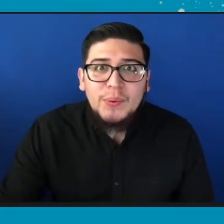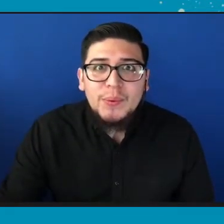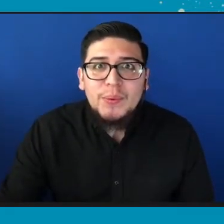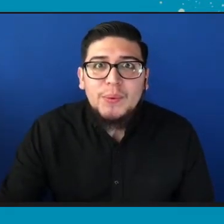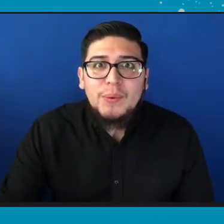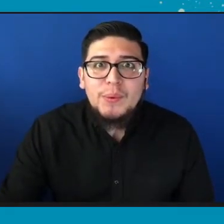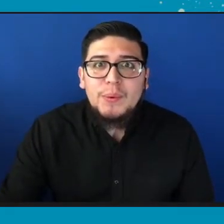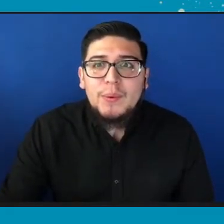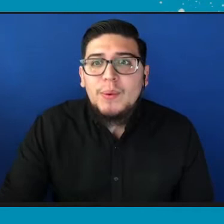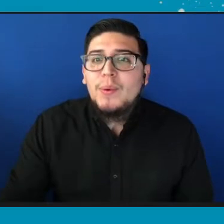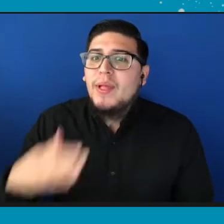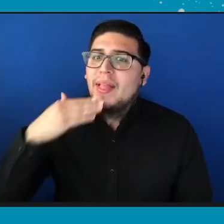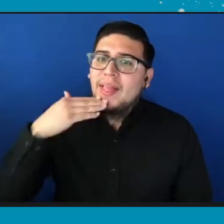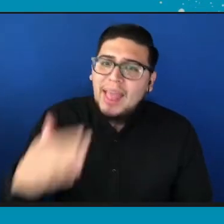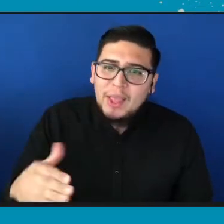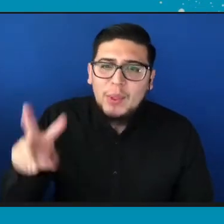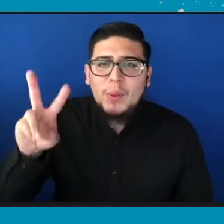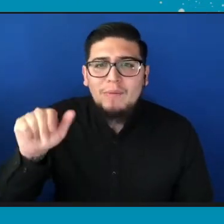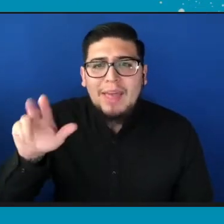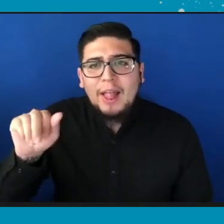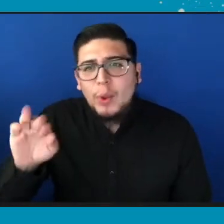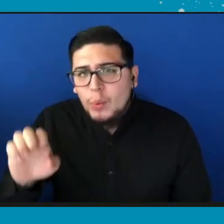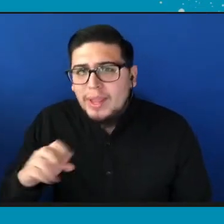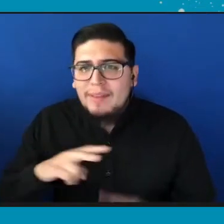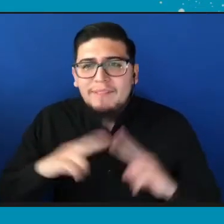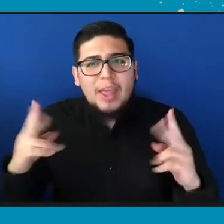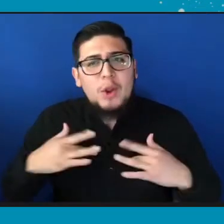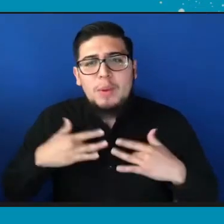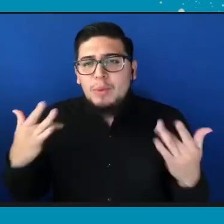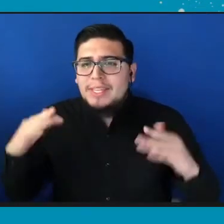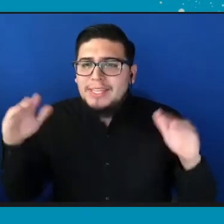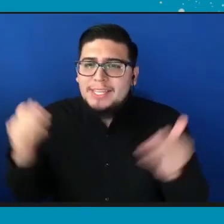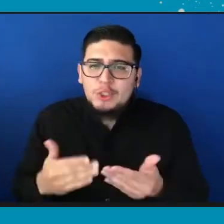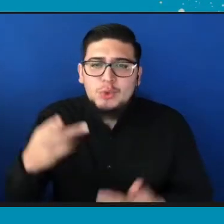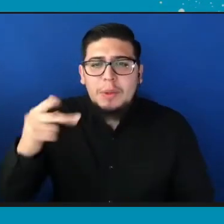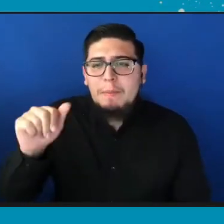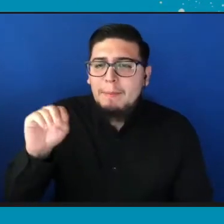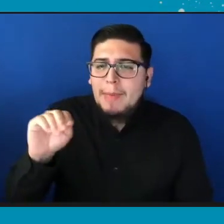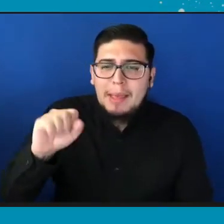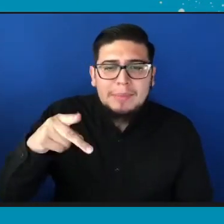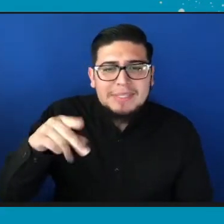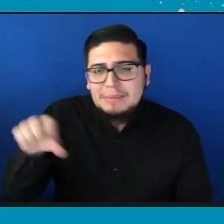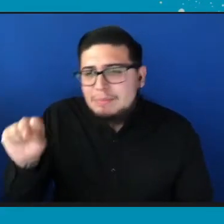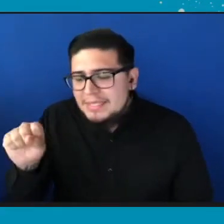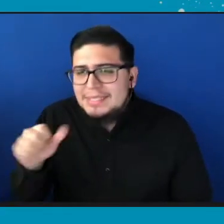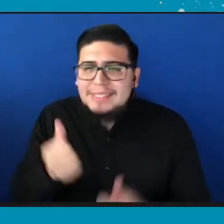Valerie. I'm very pleased now to introduce Pam Spees, a senior staff